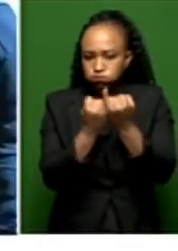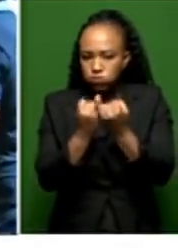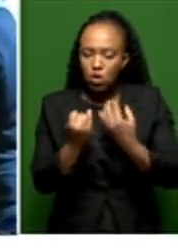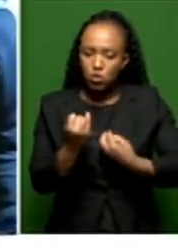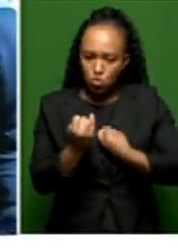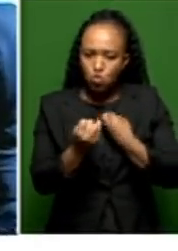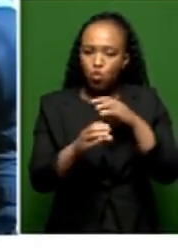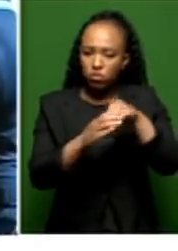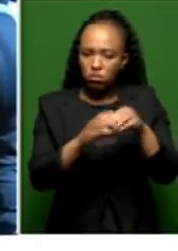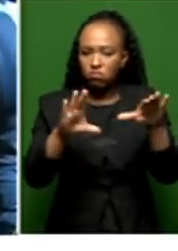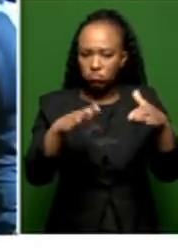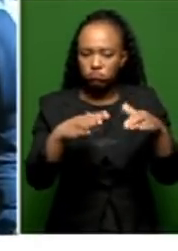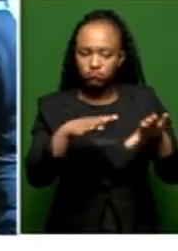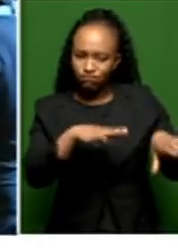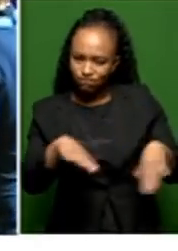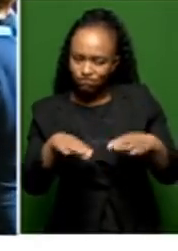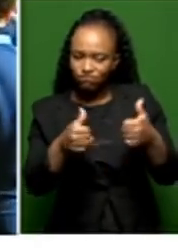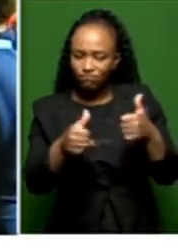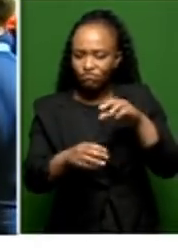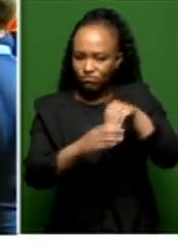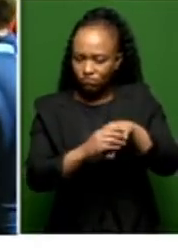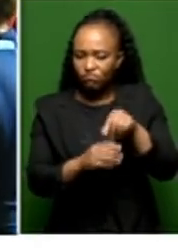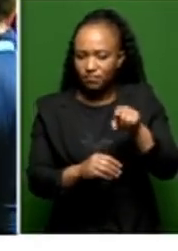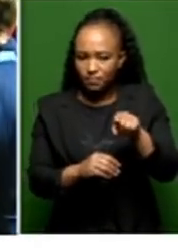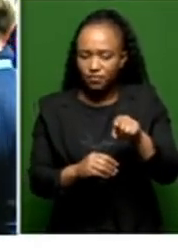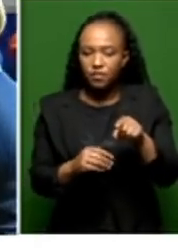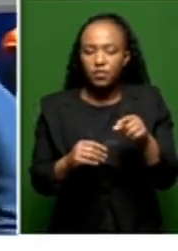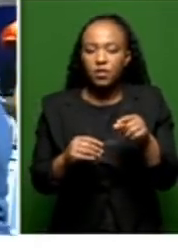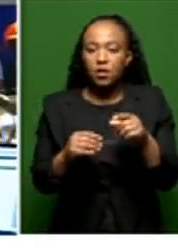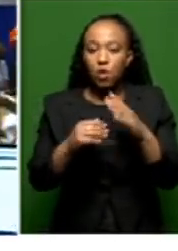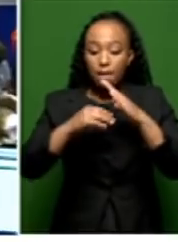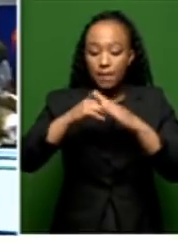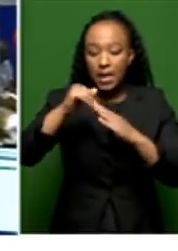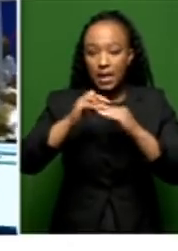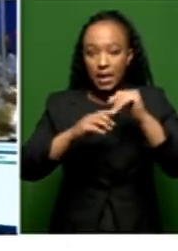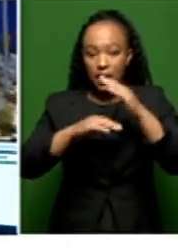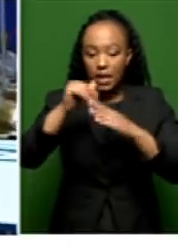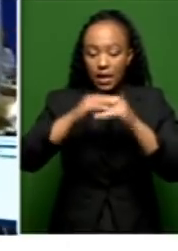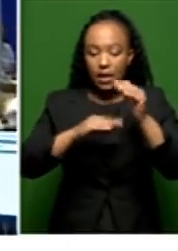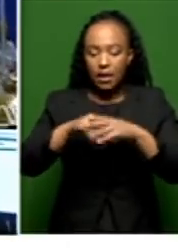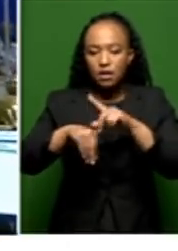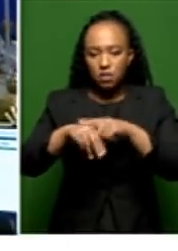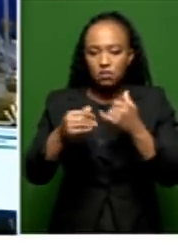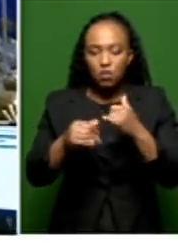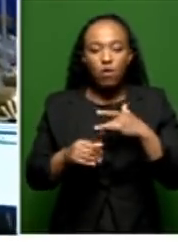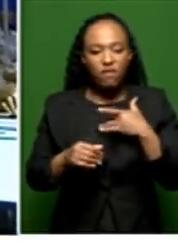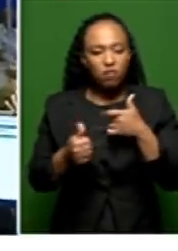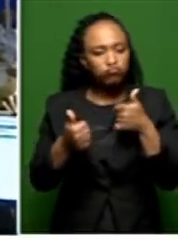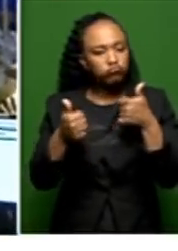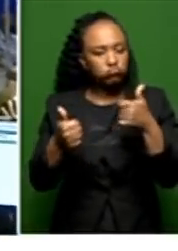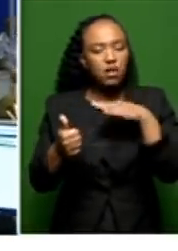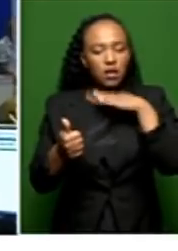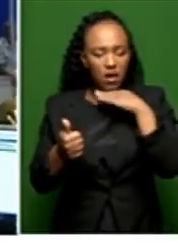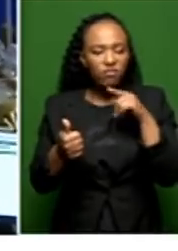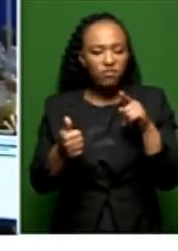and energetic, and we're setting a new pace. This for us was a construction stage, and we feel that we have done sufficiently